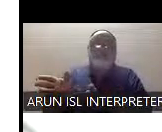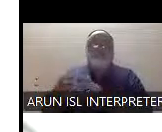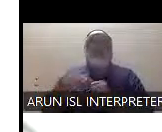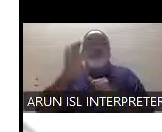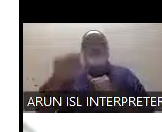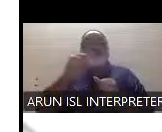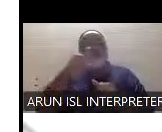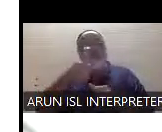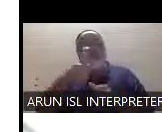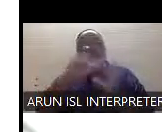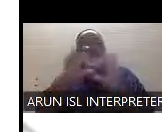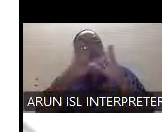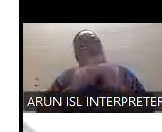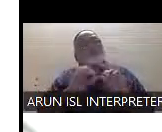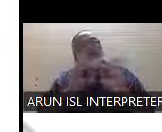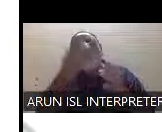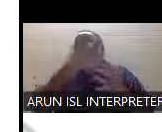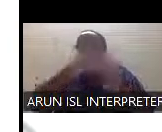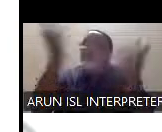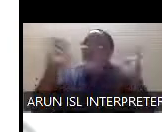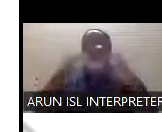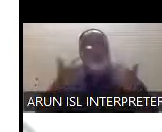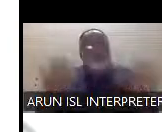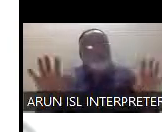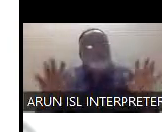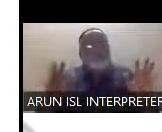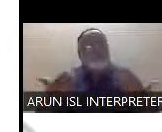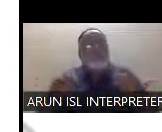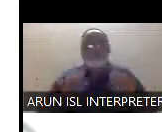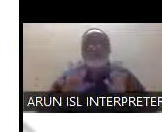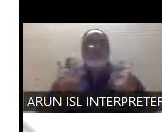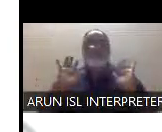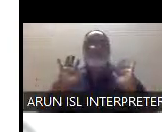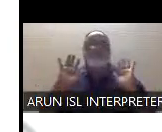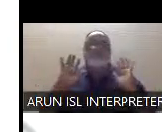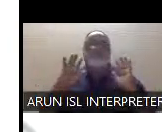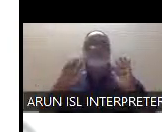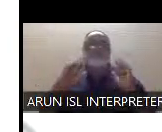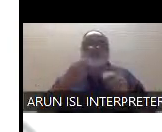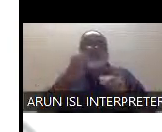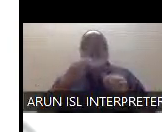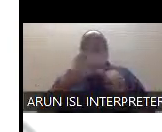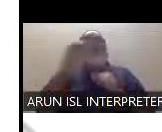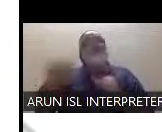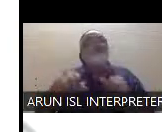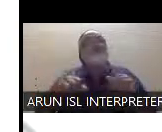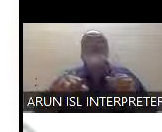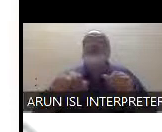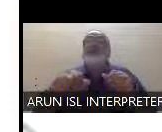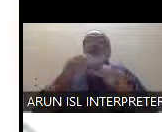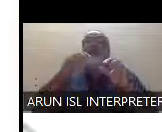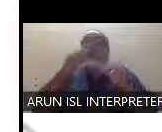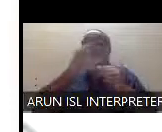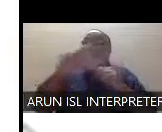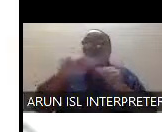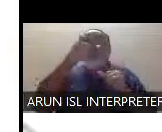campaign will, solve all problems. And, once this is achieved, India is going to be accessible. No, even when